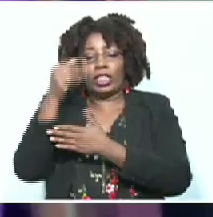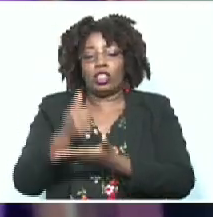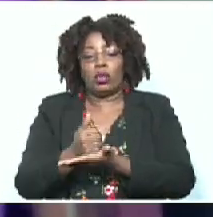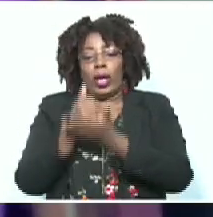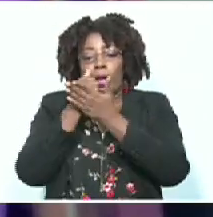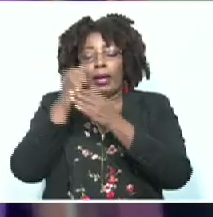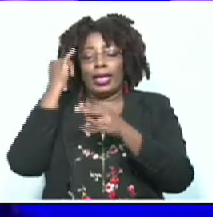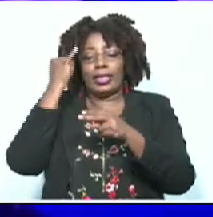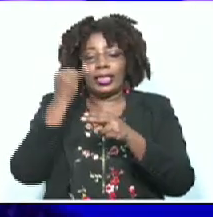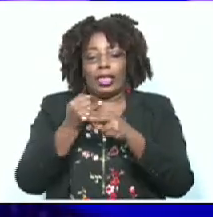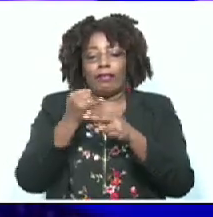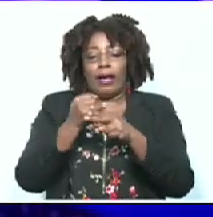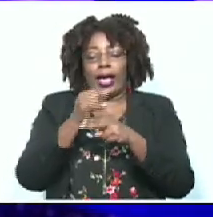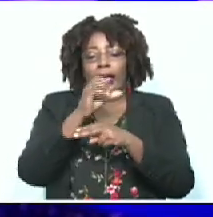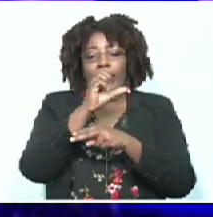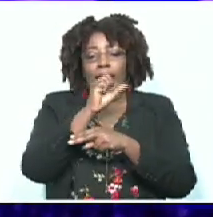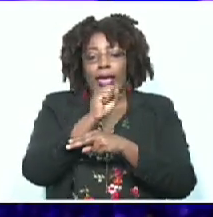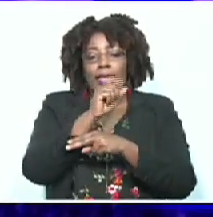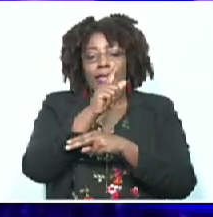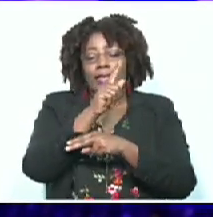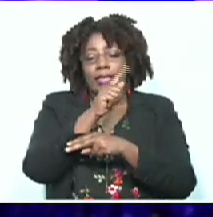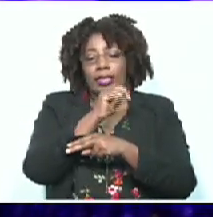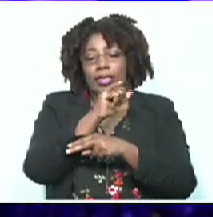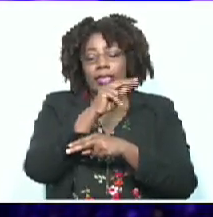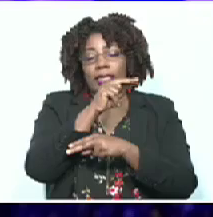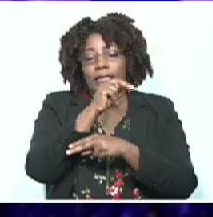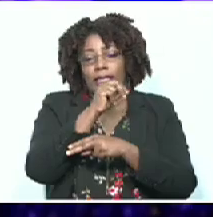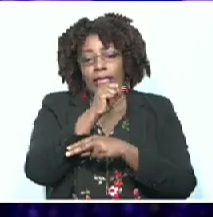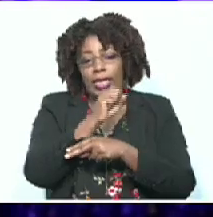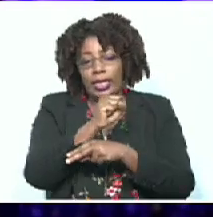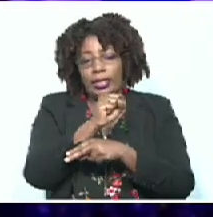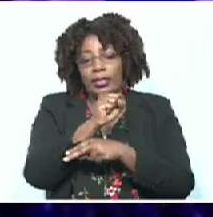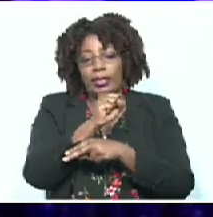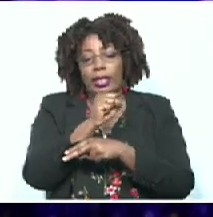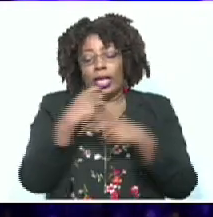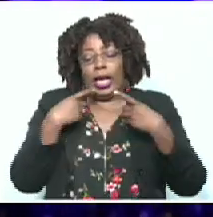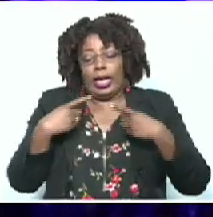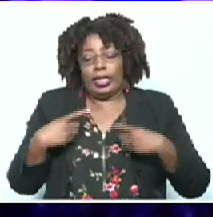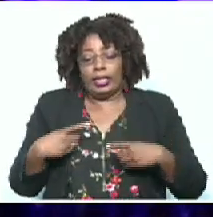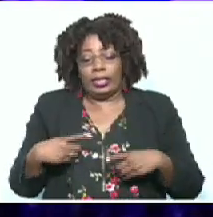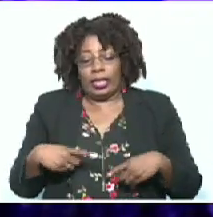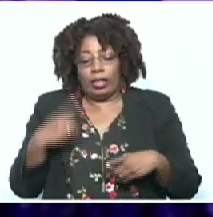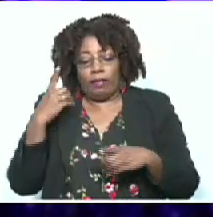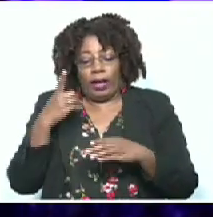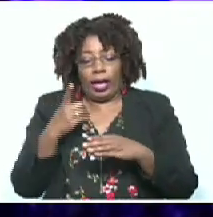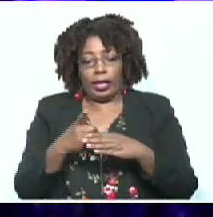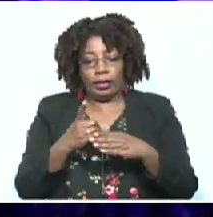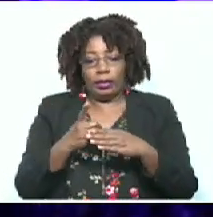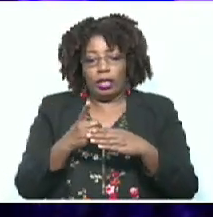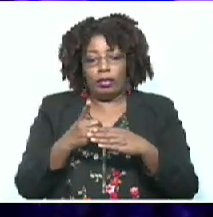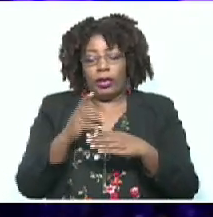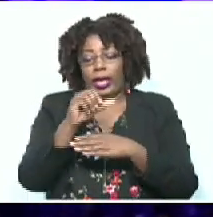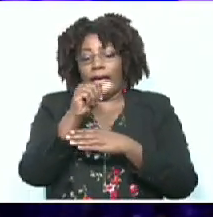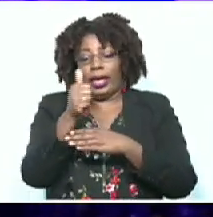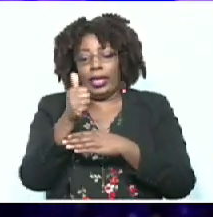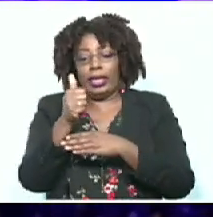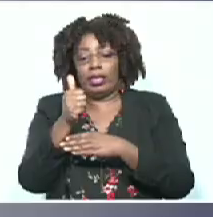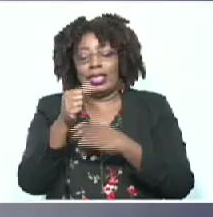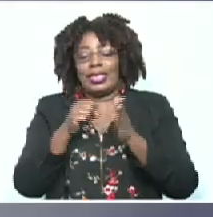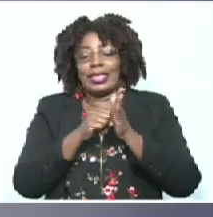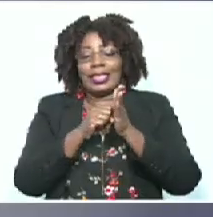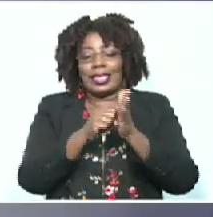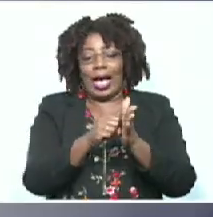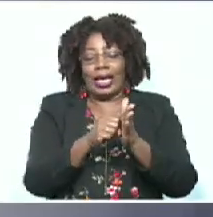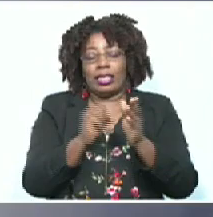help identify stains, and I'm examining the clothing item for any signs of fluorescence. Any signs